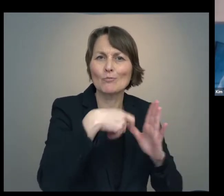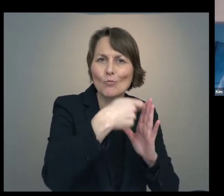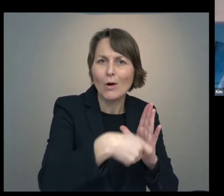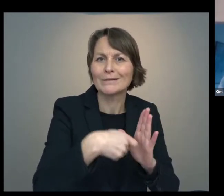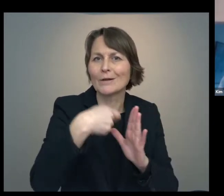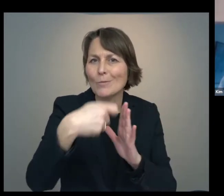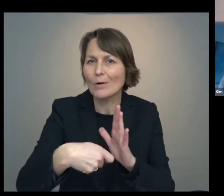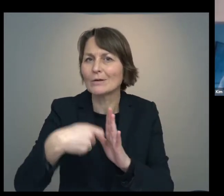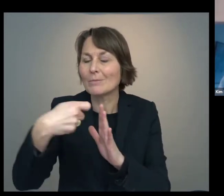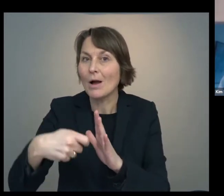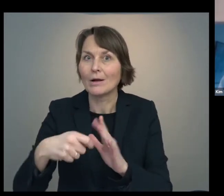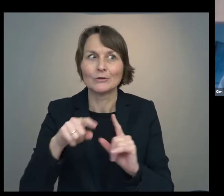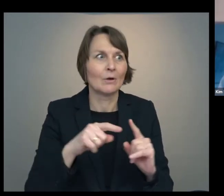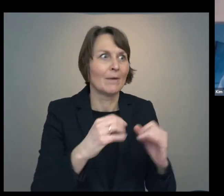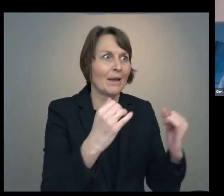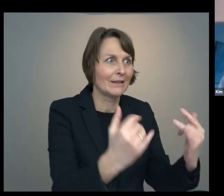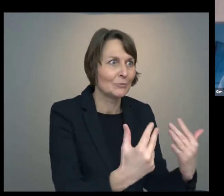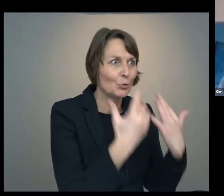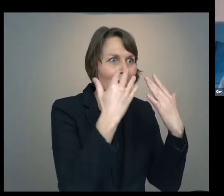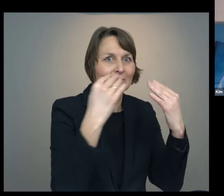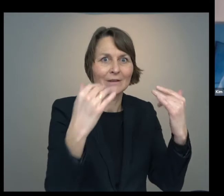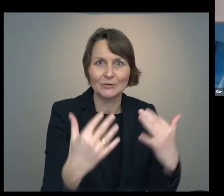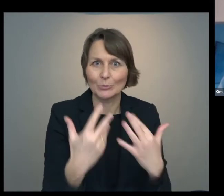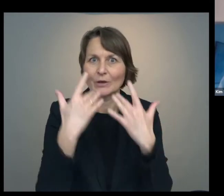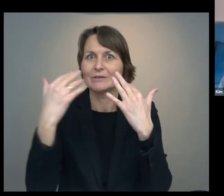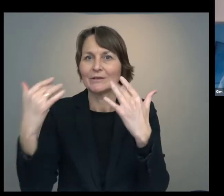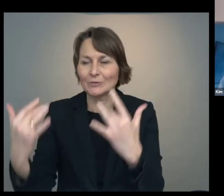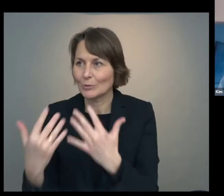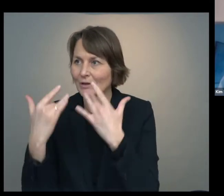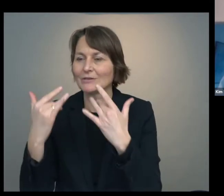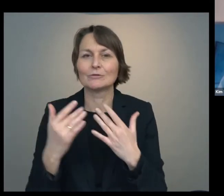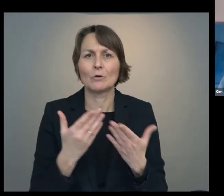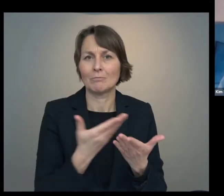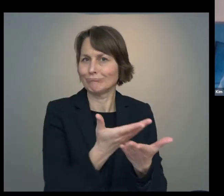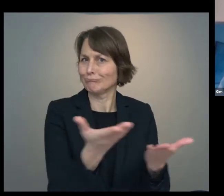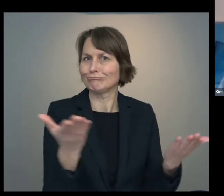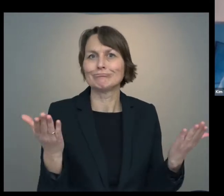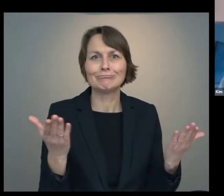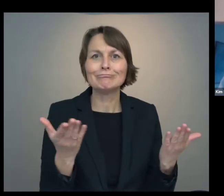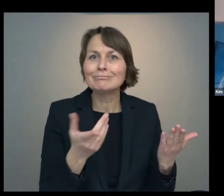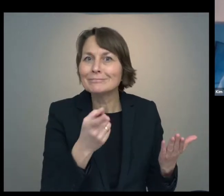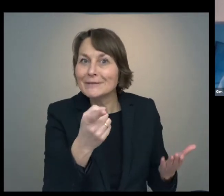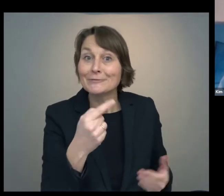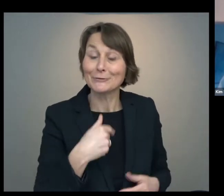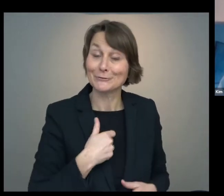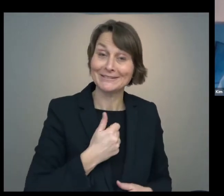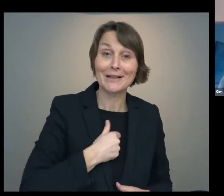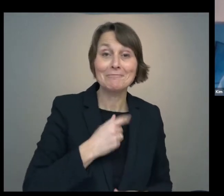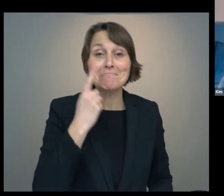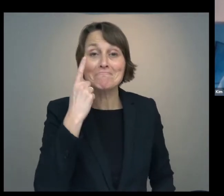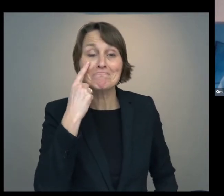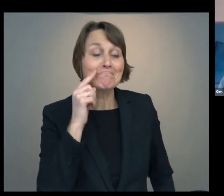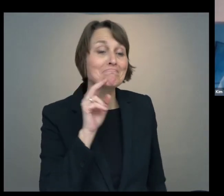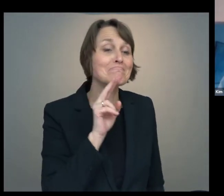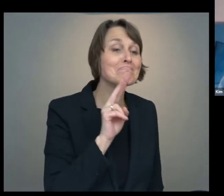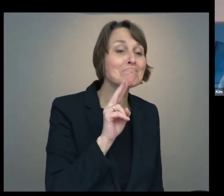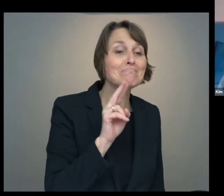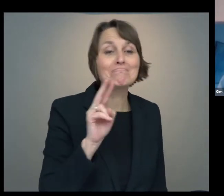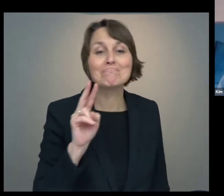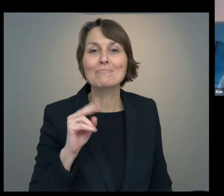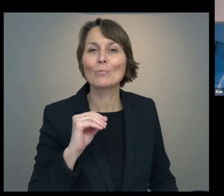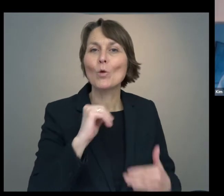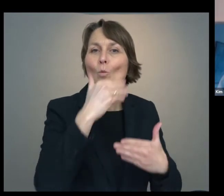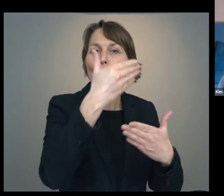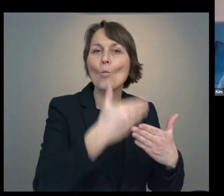Umbraco Coffee, candid contributions. There's so much inspiration in there. So I would very much like for people to